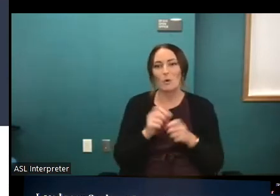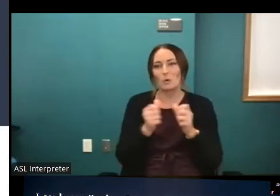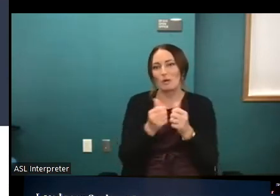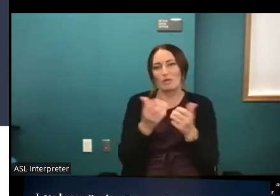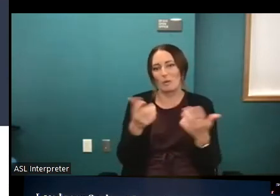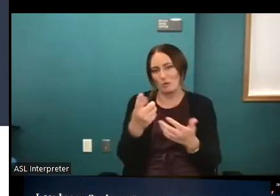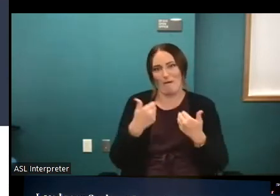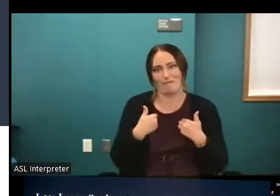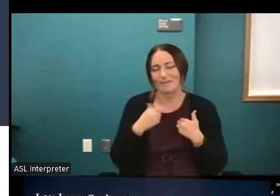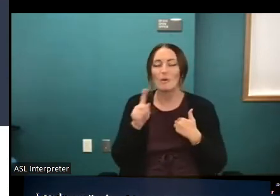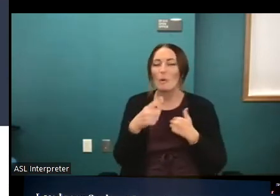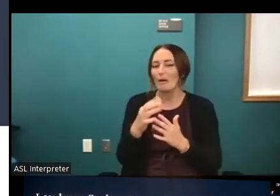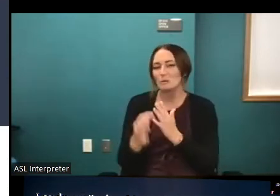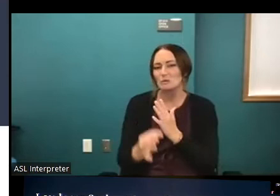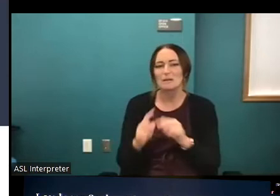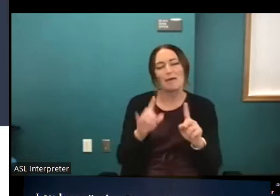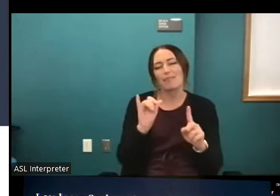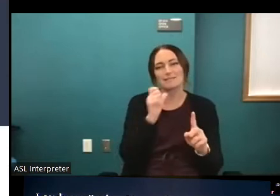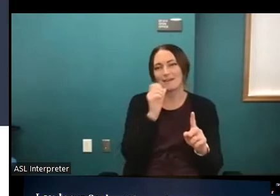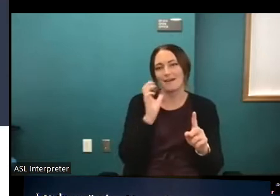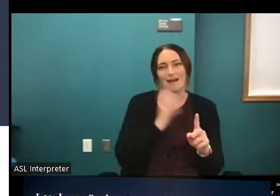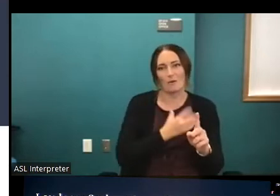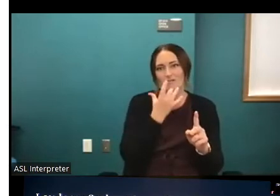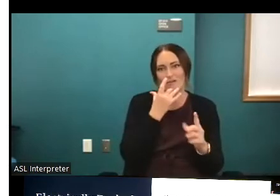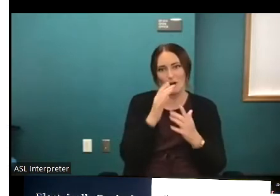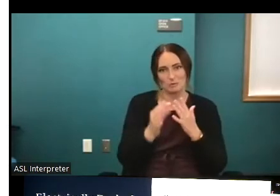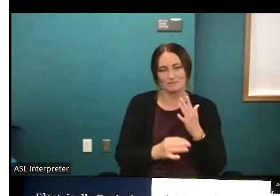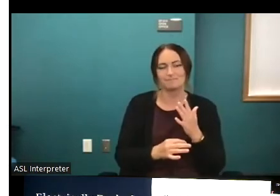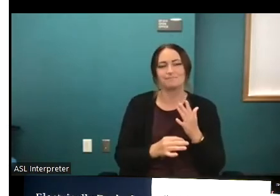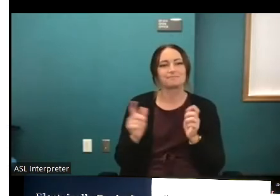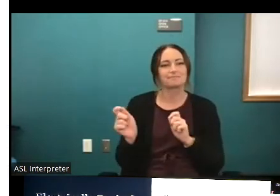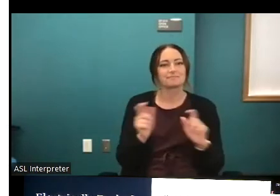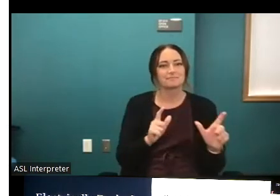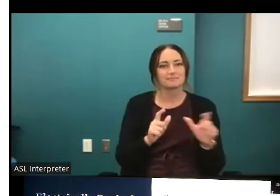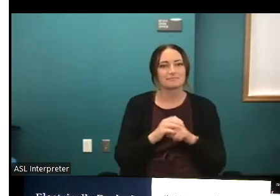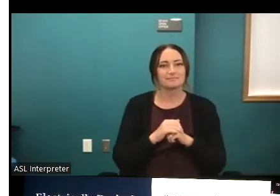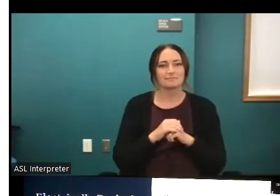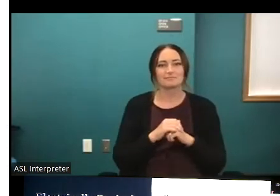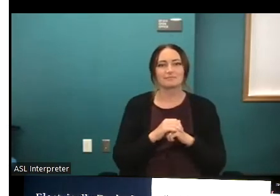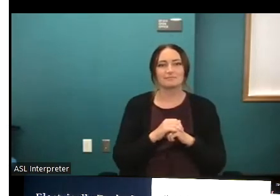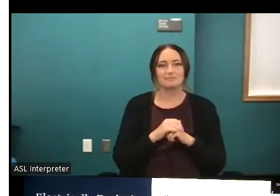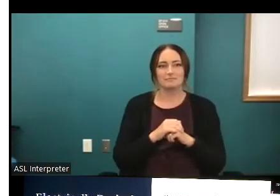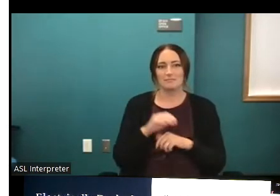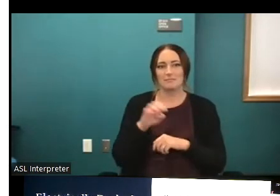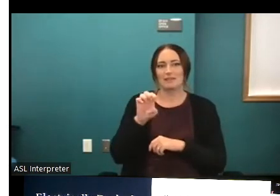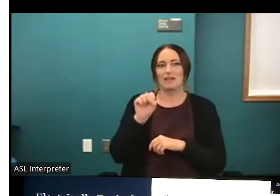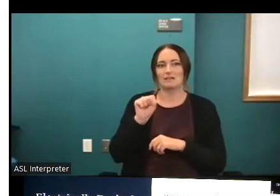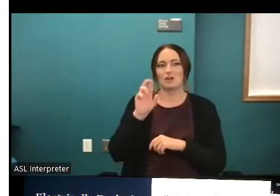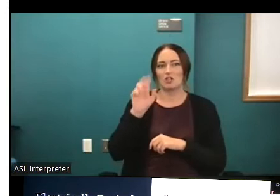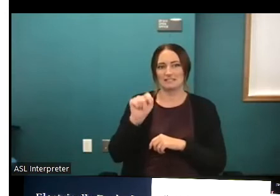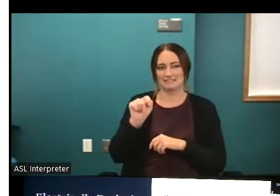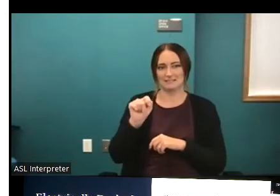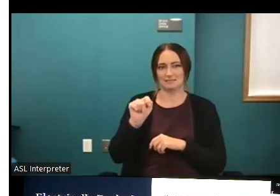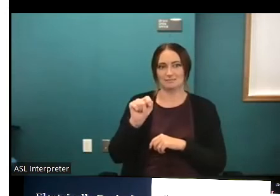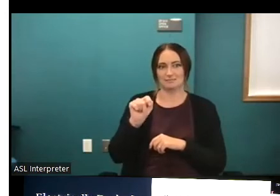option, but it's certainly not the favorite option. If you go to the next screen, this is ESRT, electrically evoked